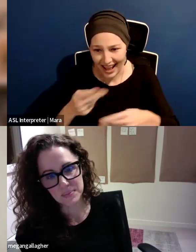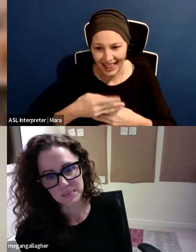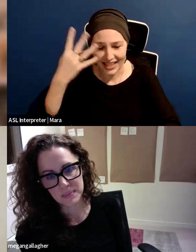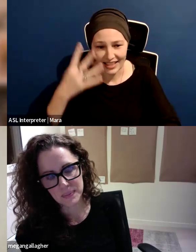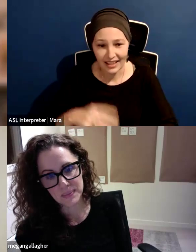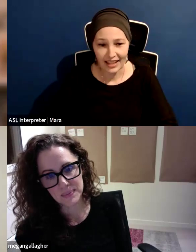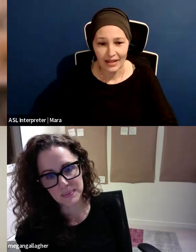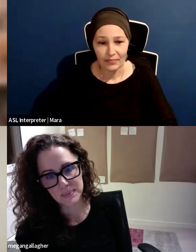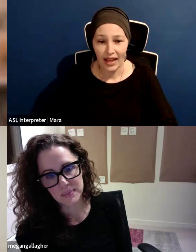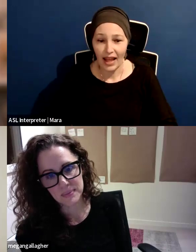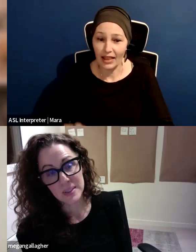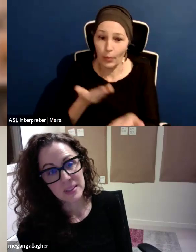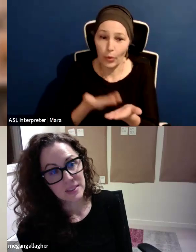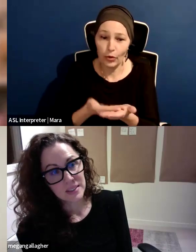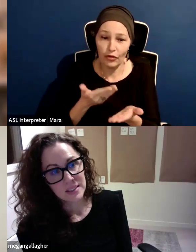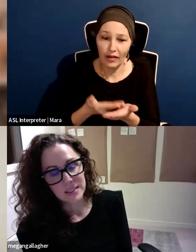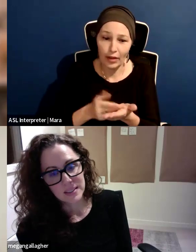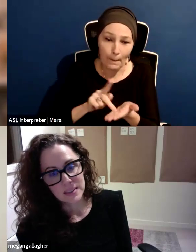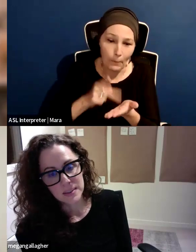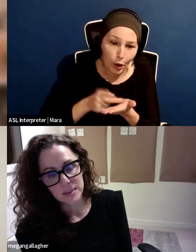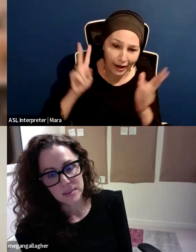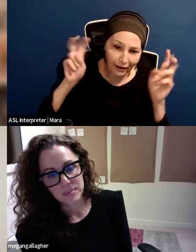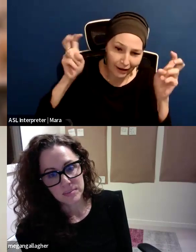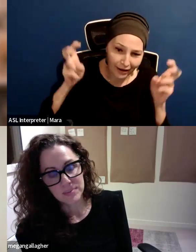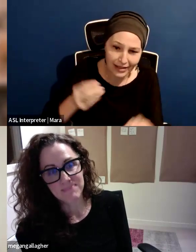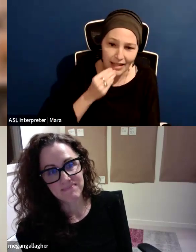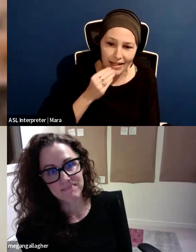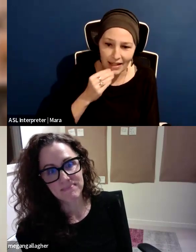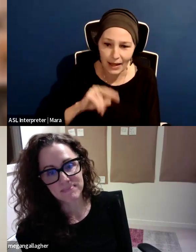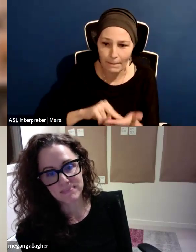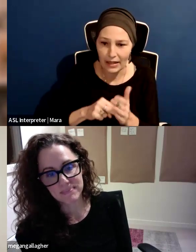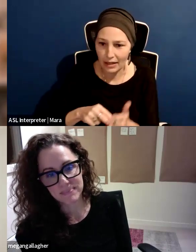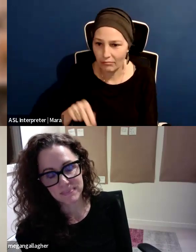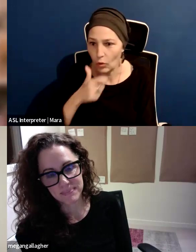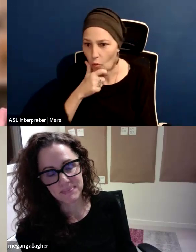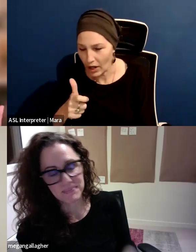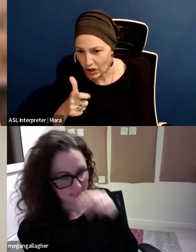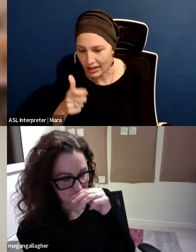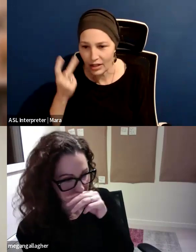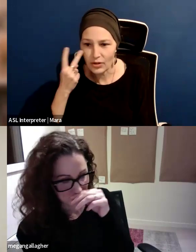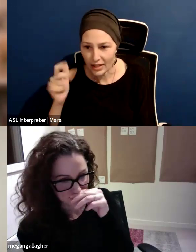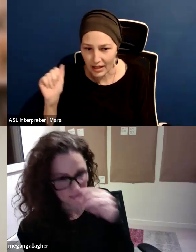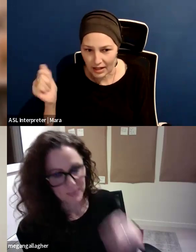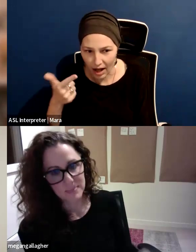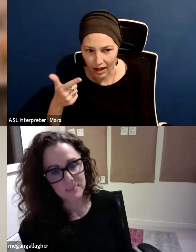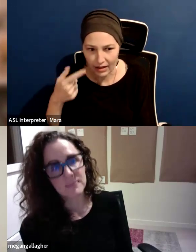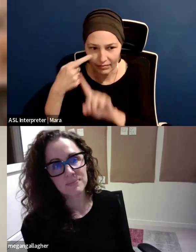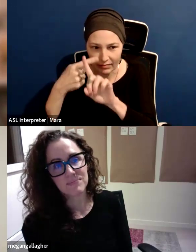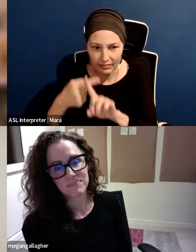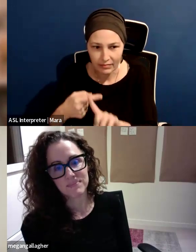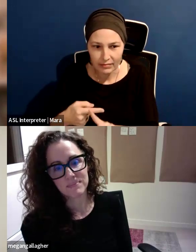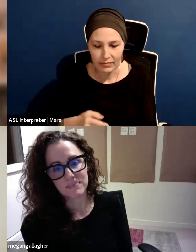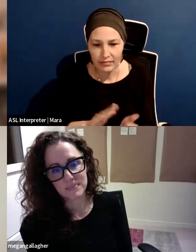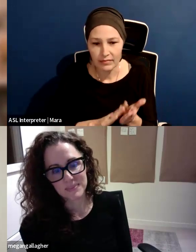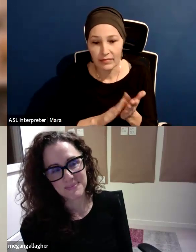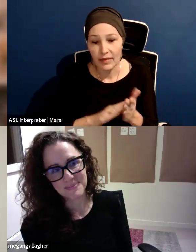the pudding's in the eating, right? And look at the accolades. So, doing good is good for business. And